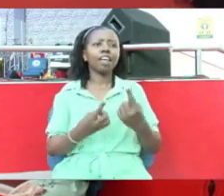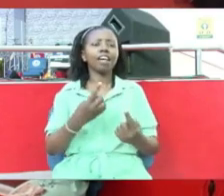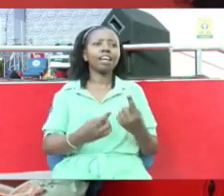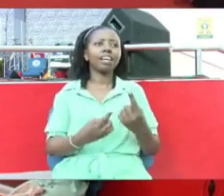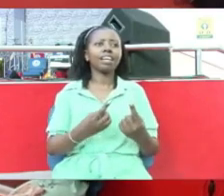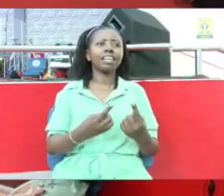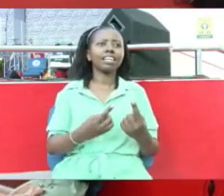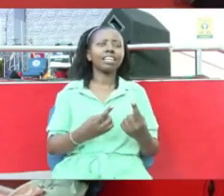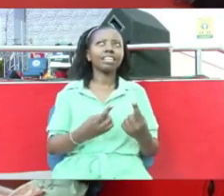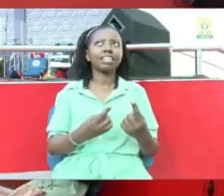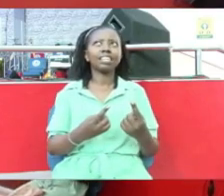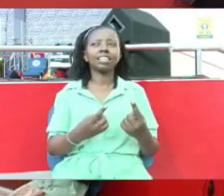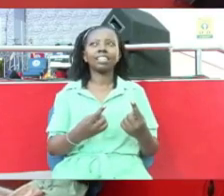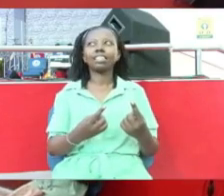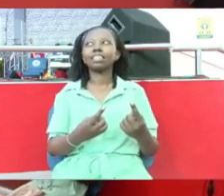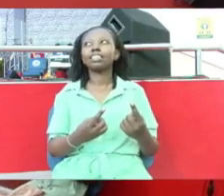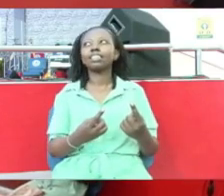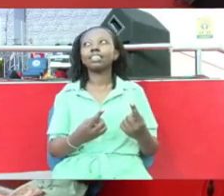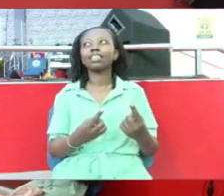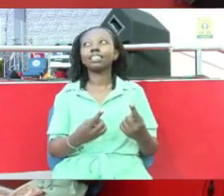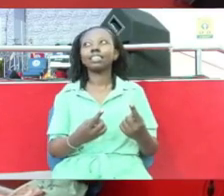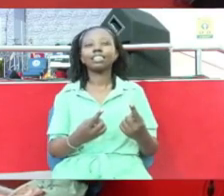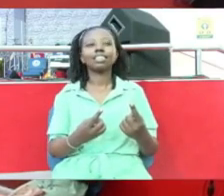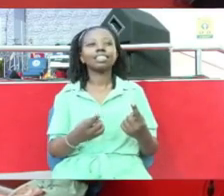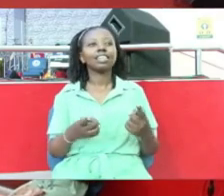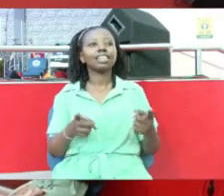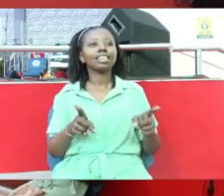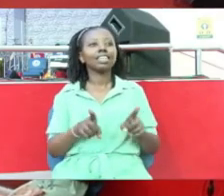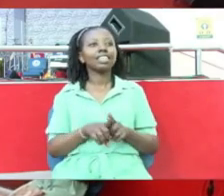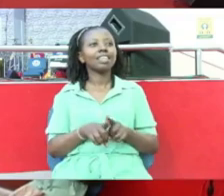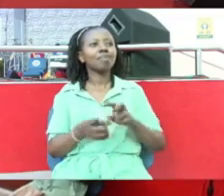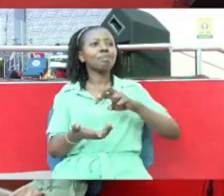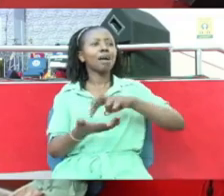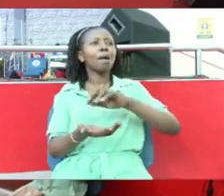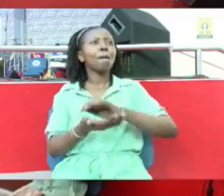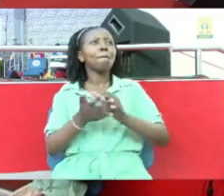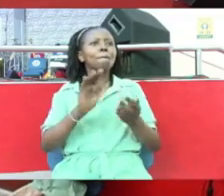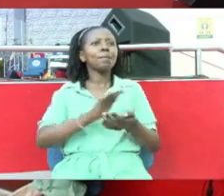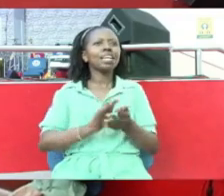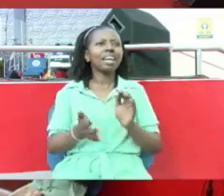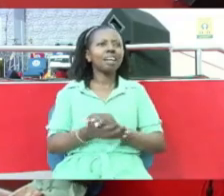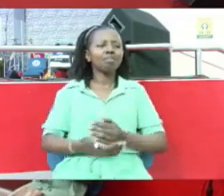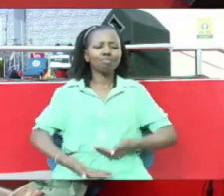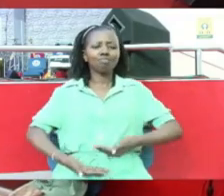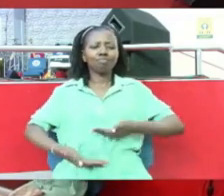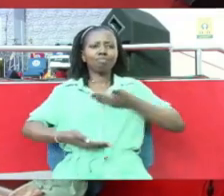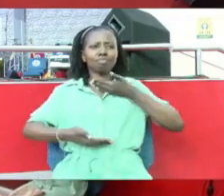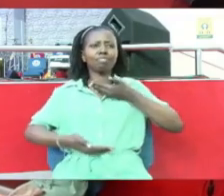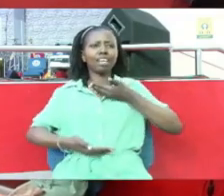to kindle, to become furious or